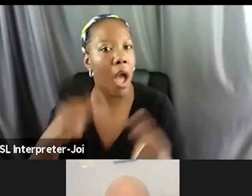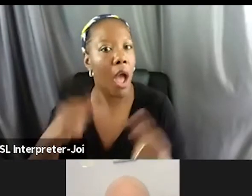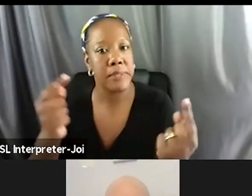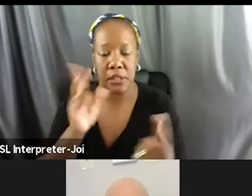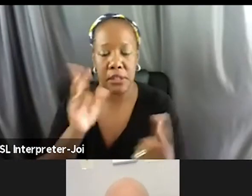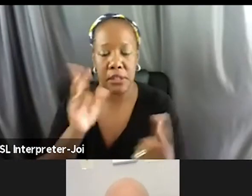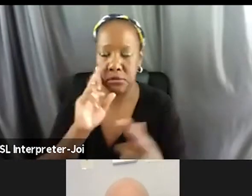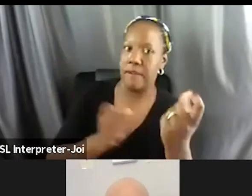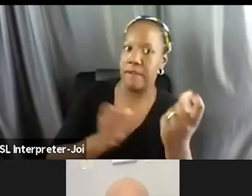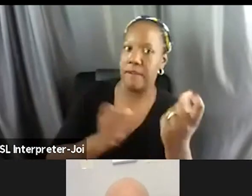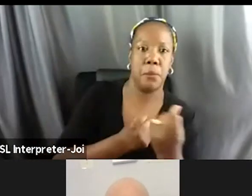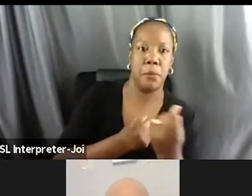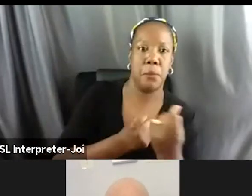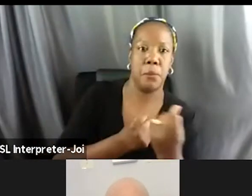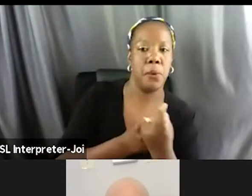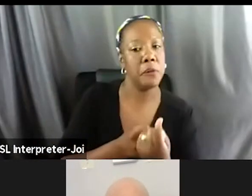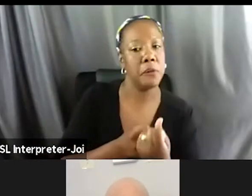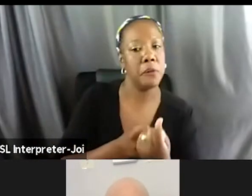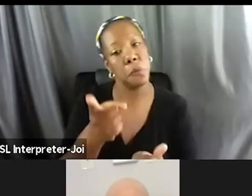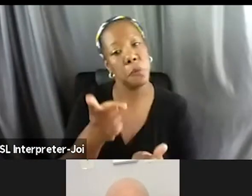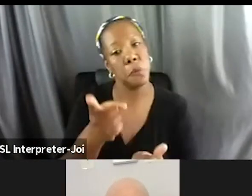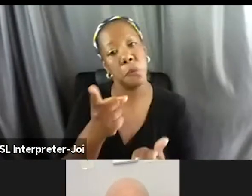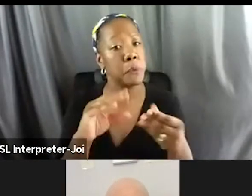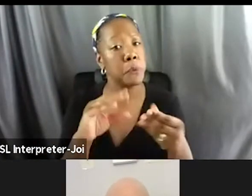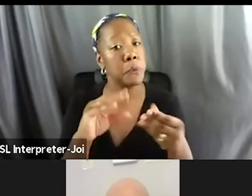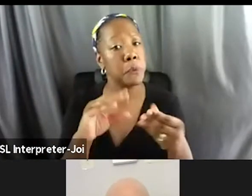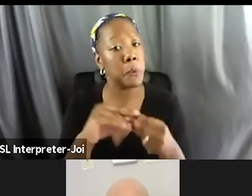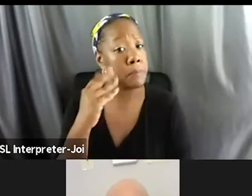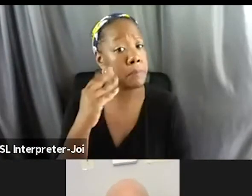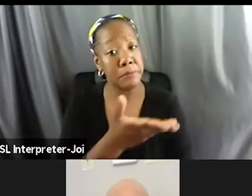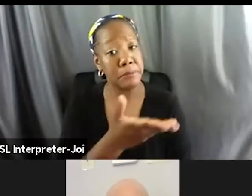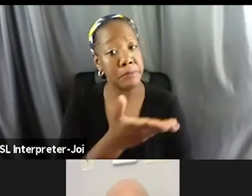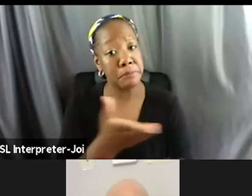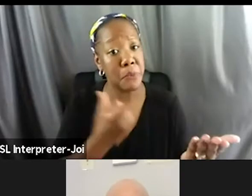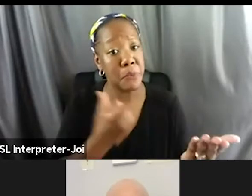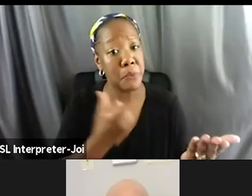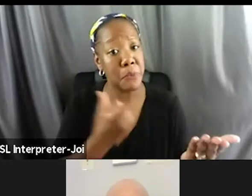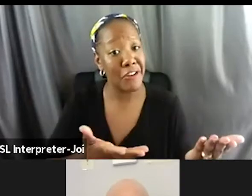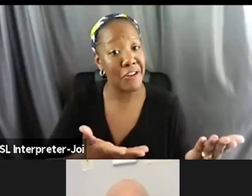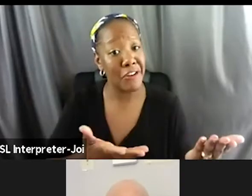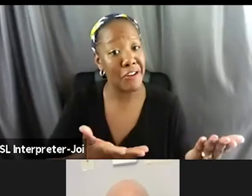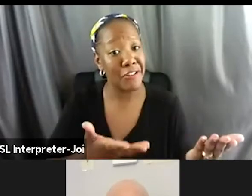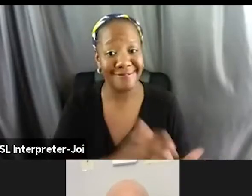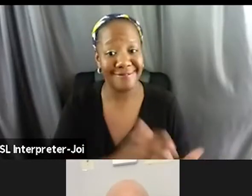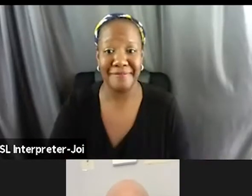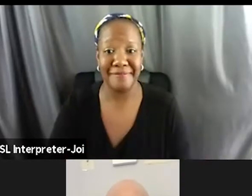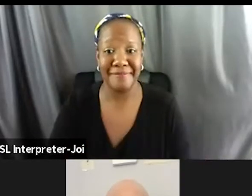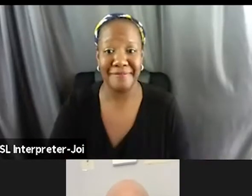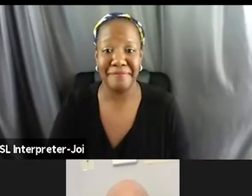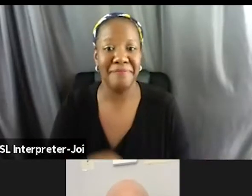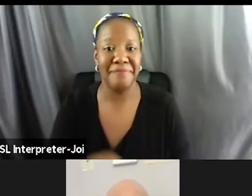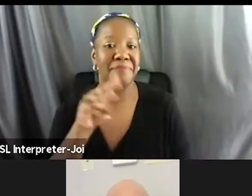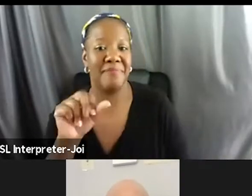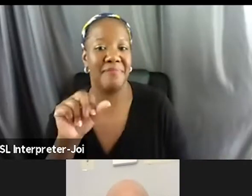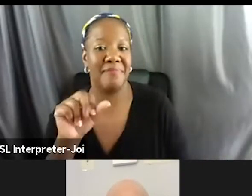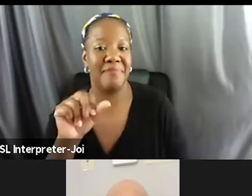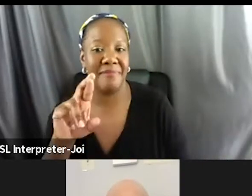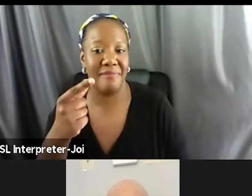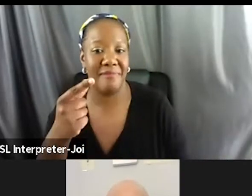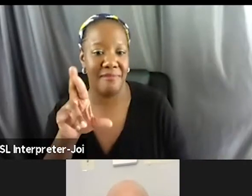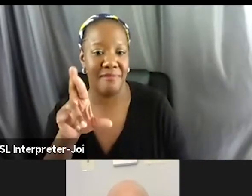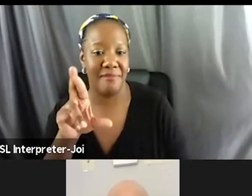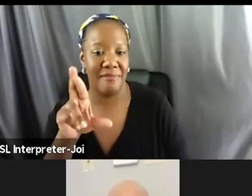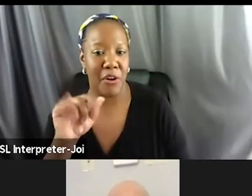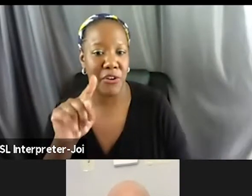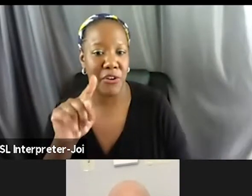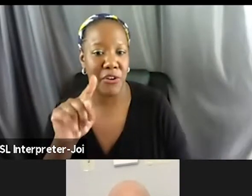some folks would be willing to just give us a couple of stories. This is Marguerite, and